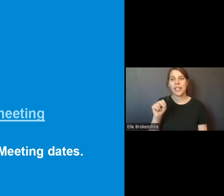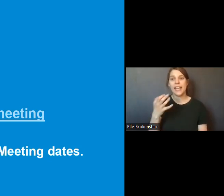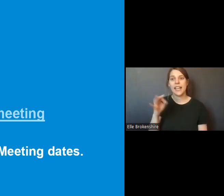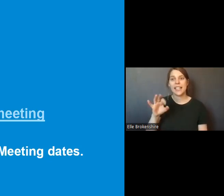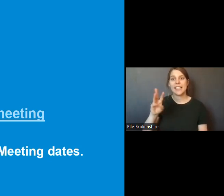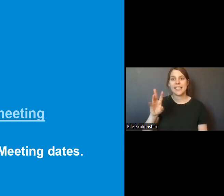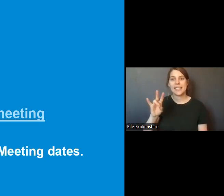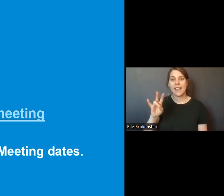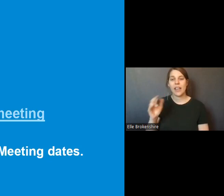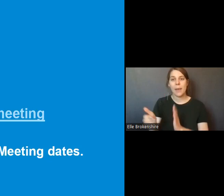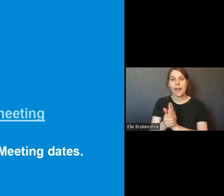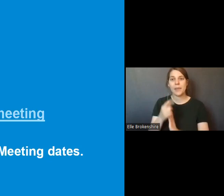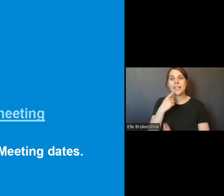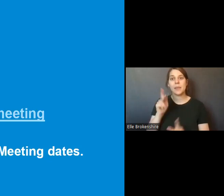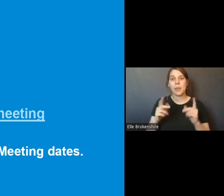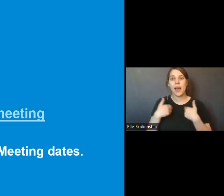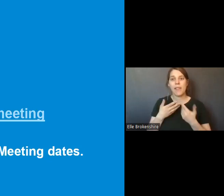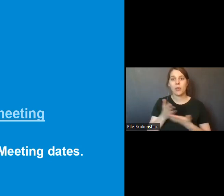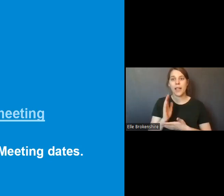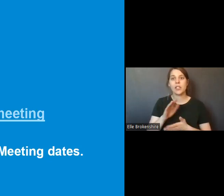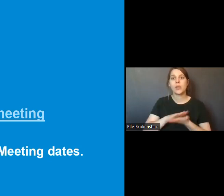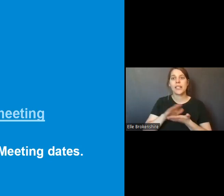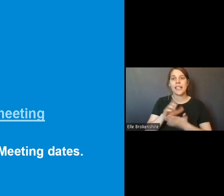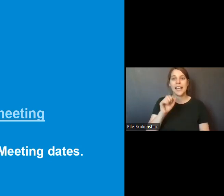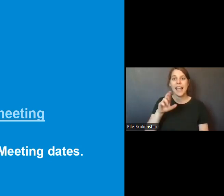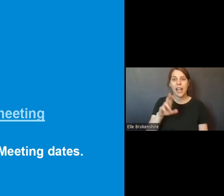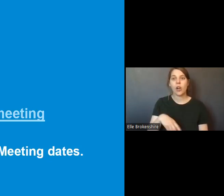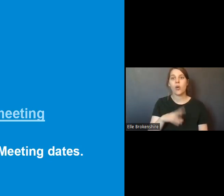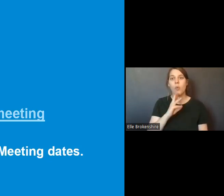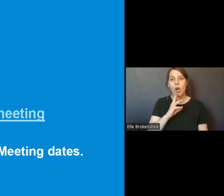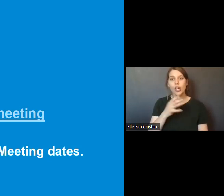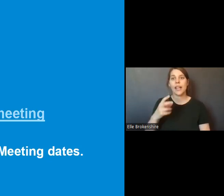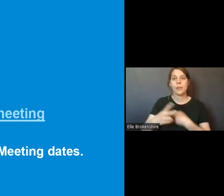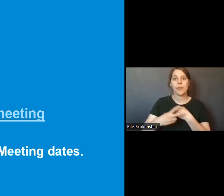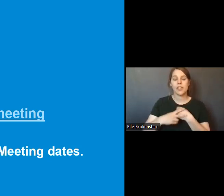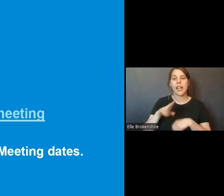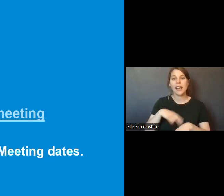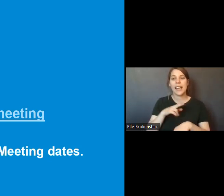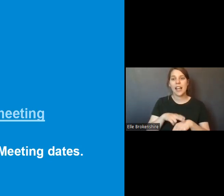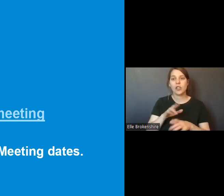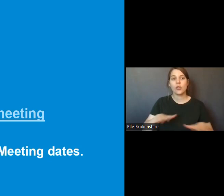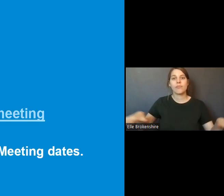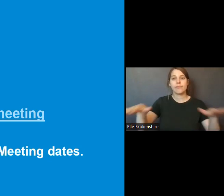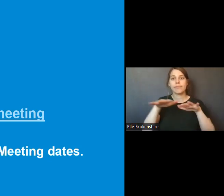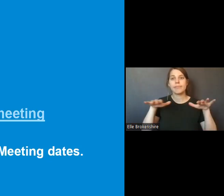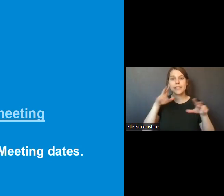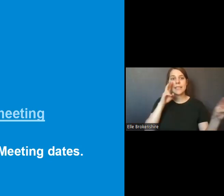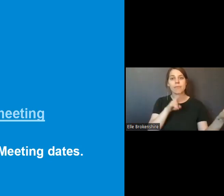"The people have the right to clean air, pure water, and to the preservation of natural, scenic, historic, and aesthetic values of the